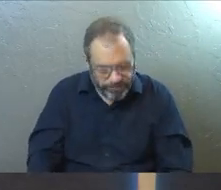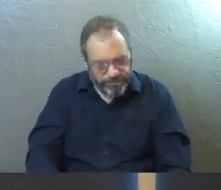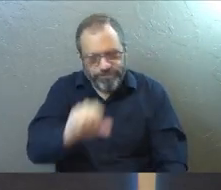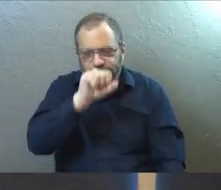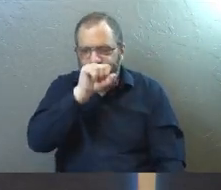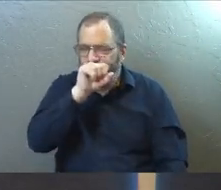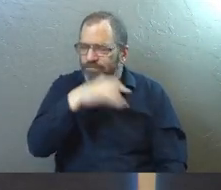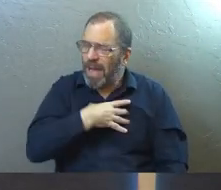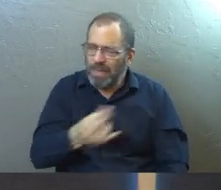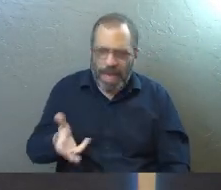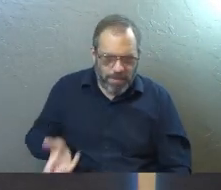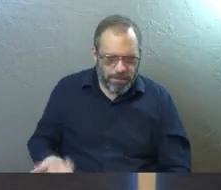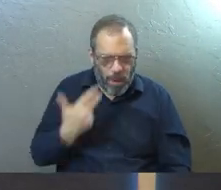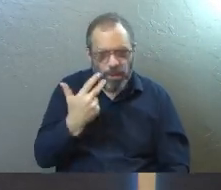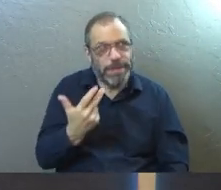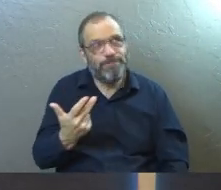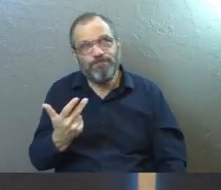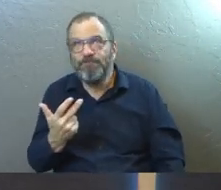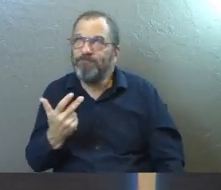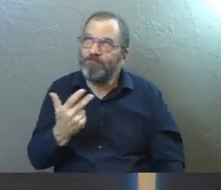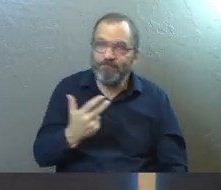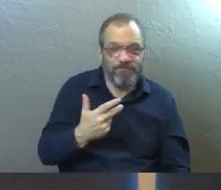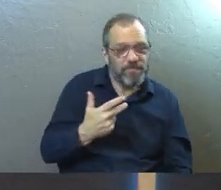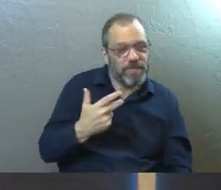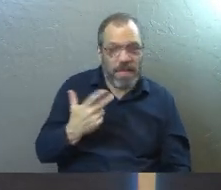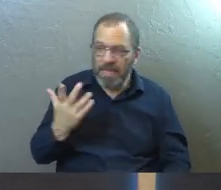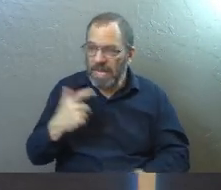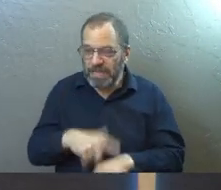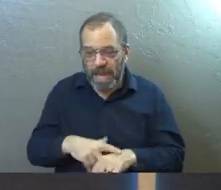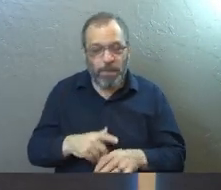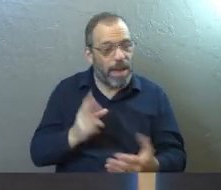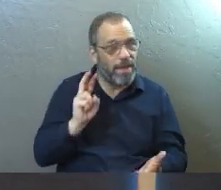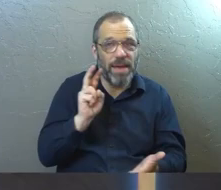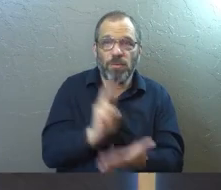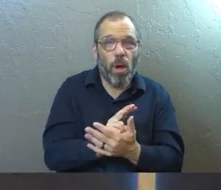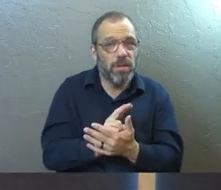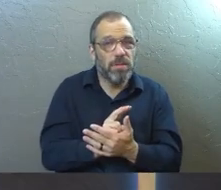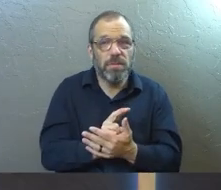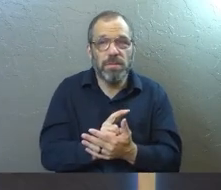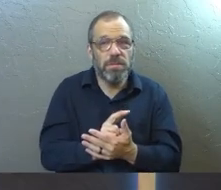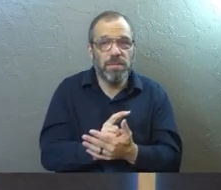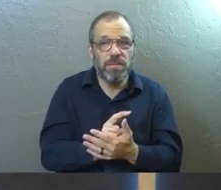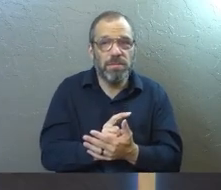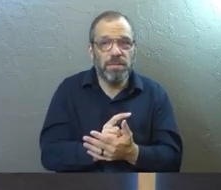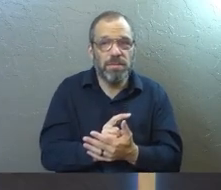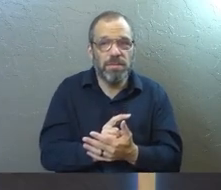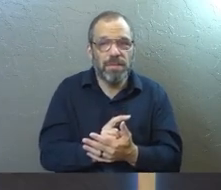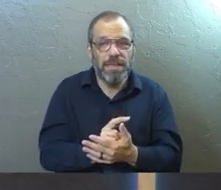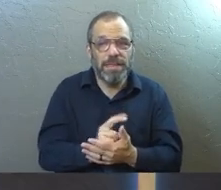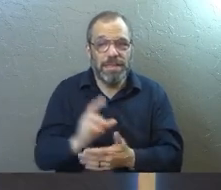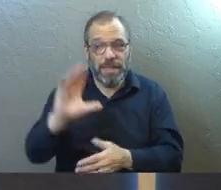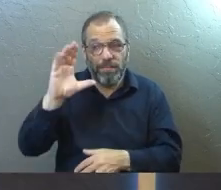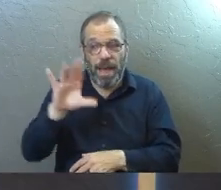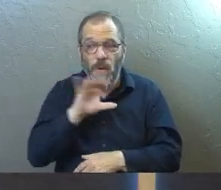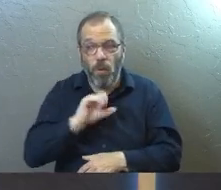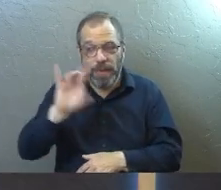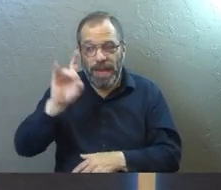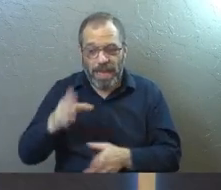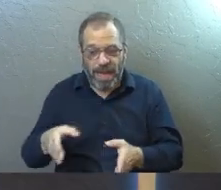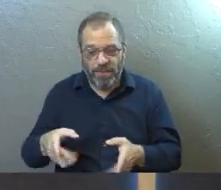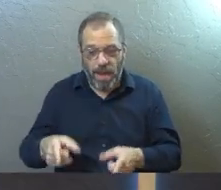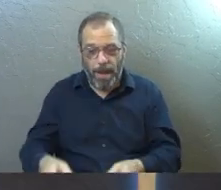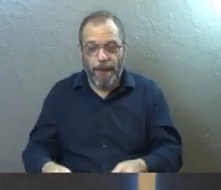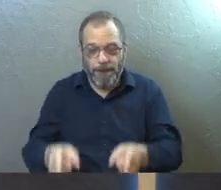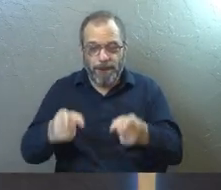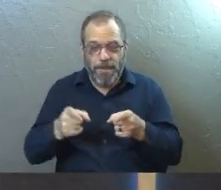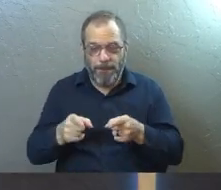bowling. I'll be honest. I may have lost to my 8-year-old son the last time we played. Did he have bumpers? I won't say it, but I sure